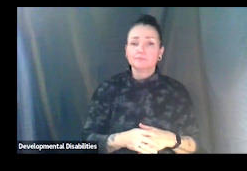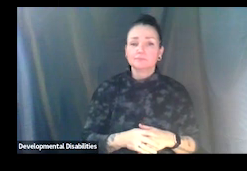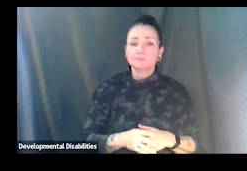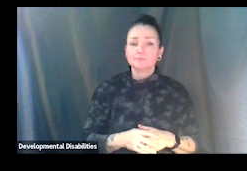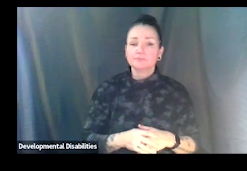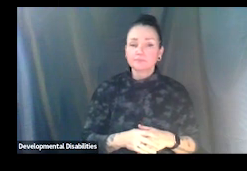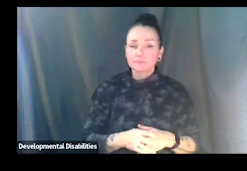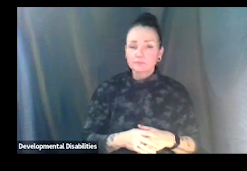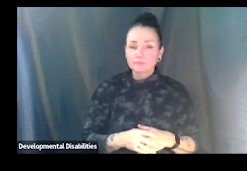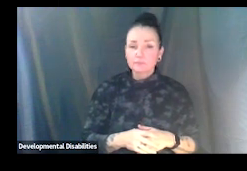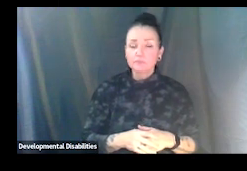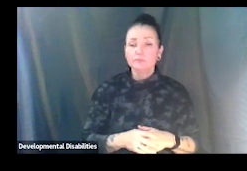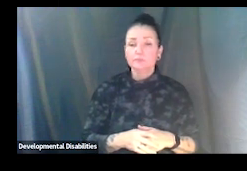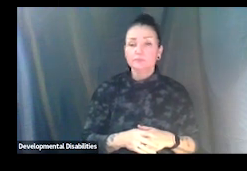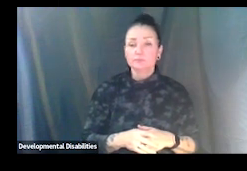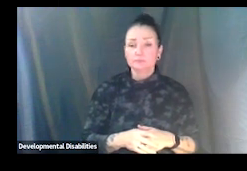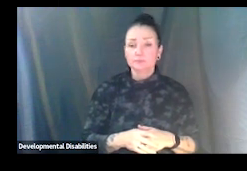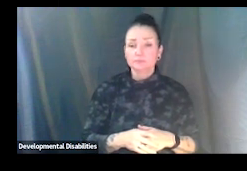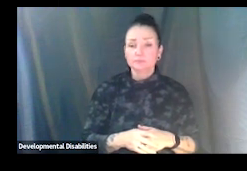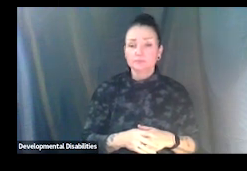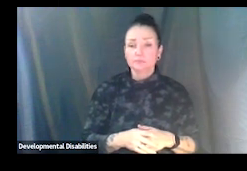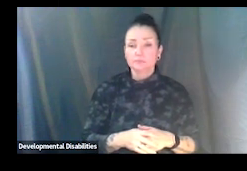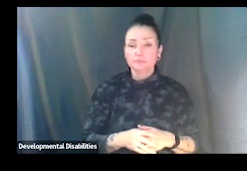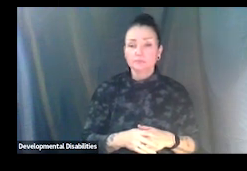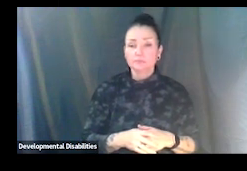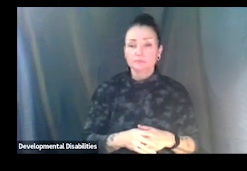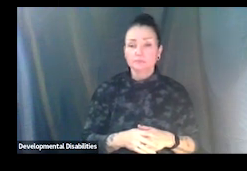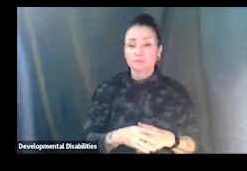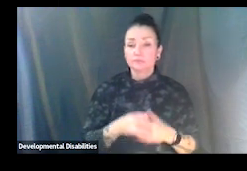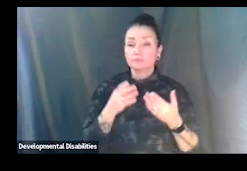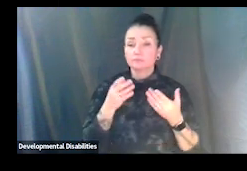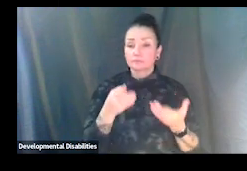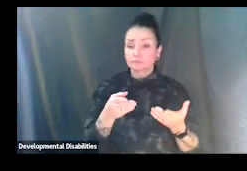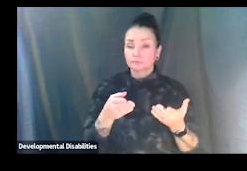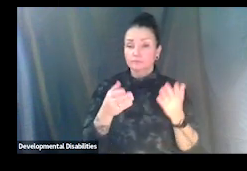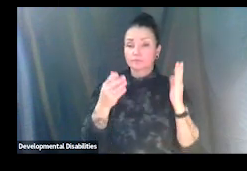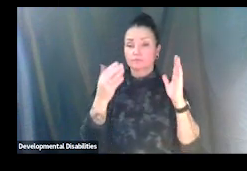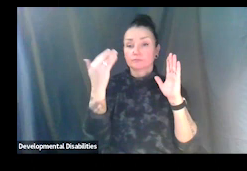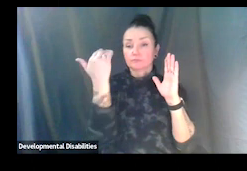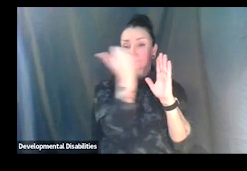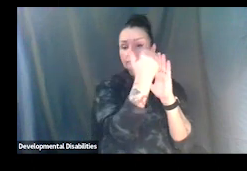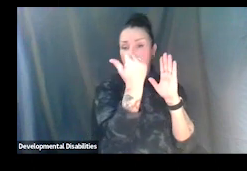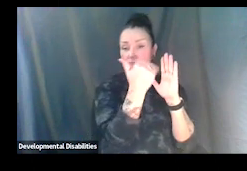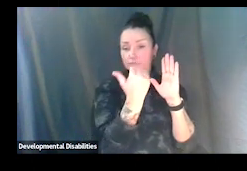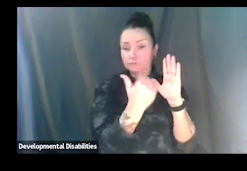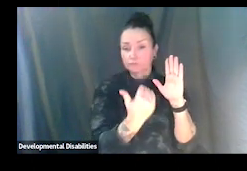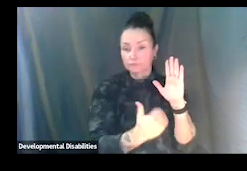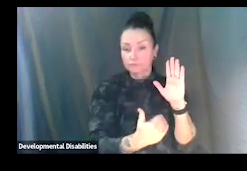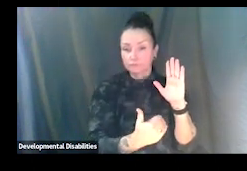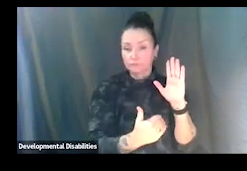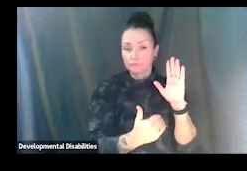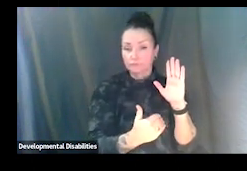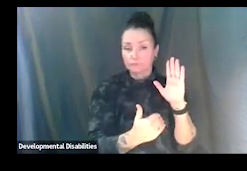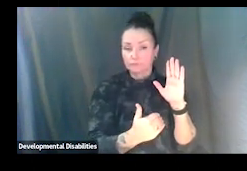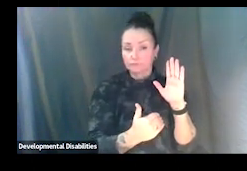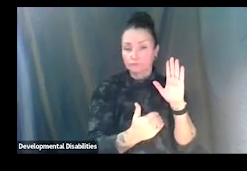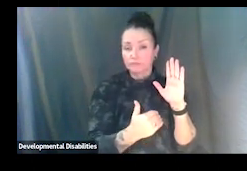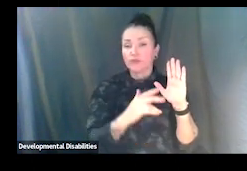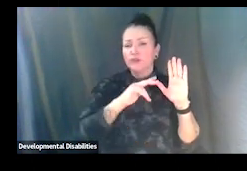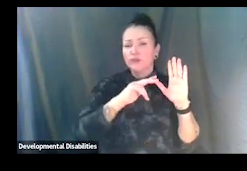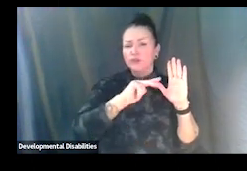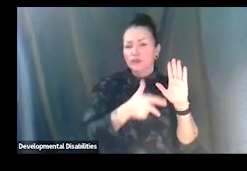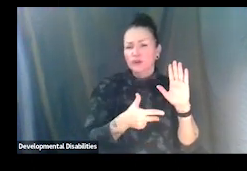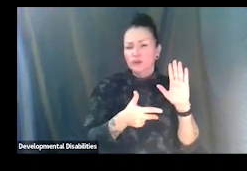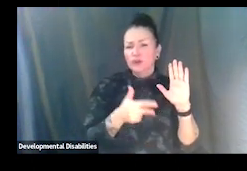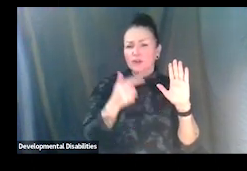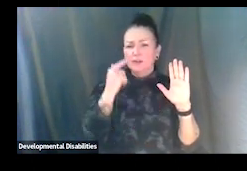This is the list of objectives. The third one is a bit different because I think on the flyer you